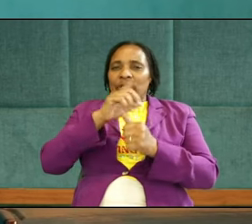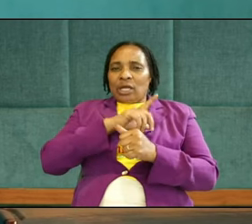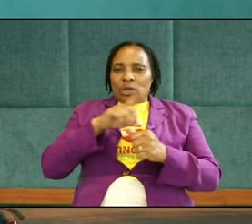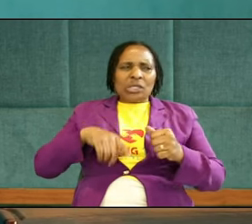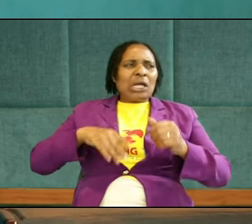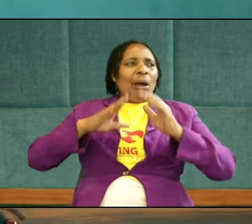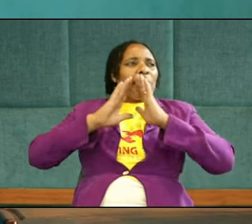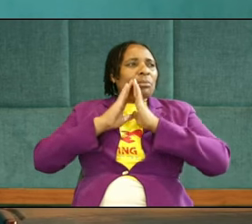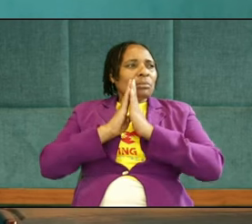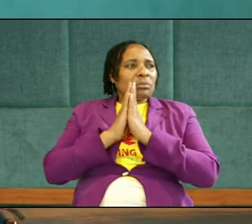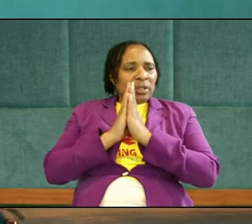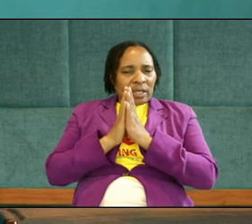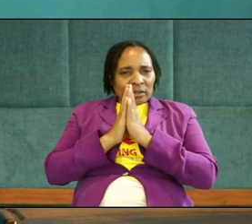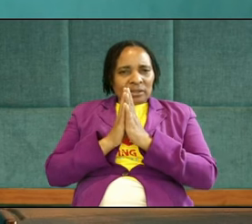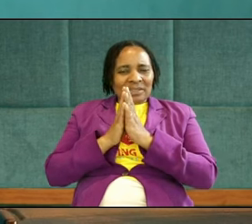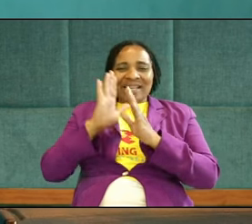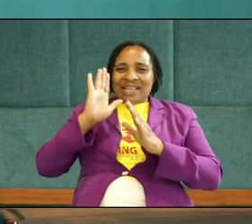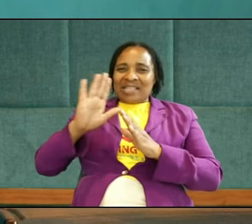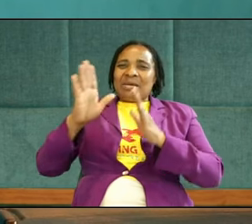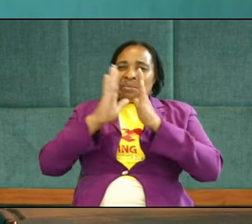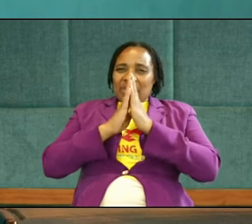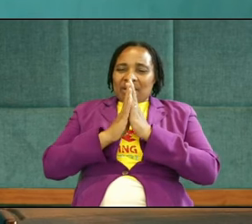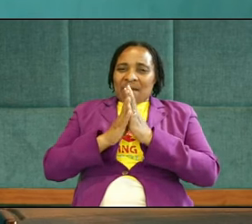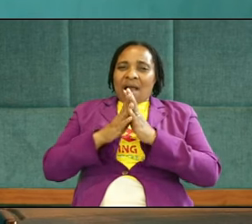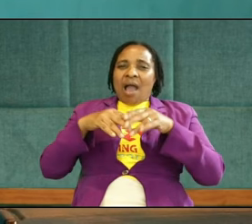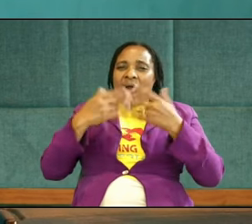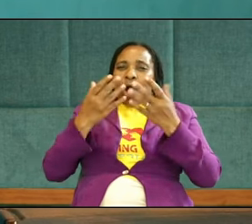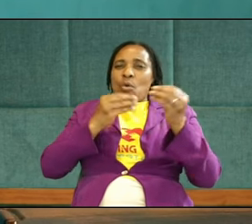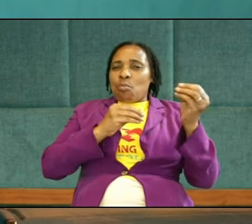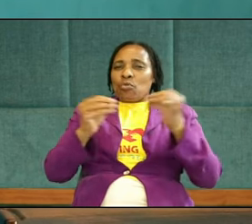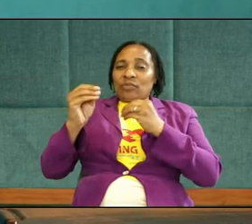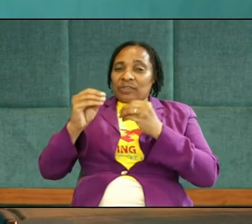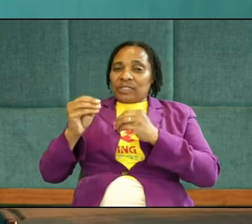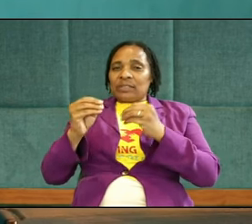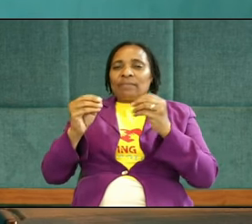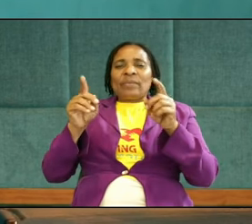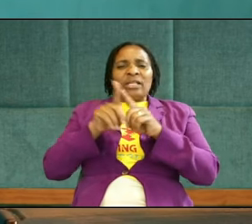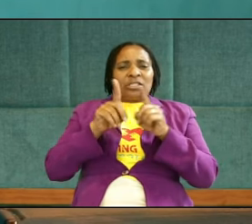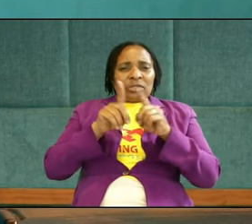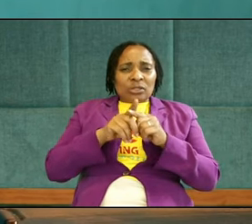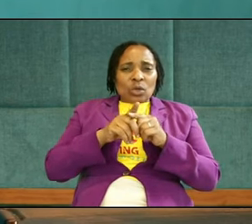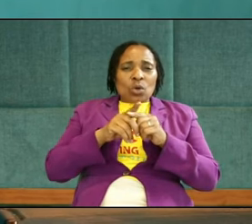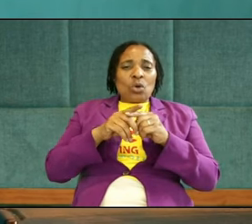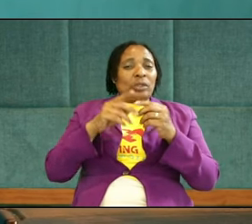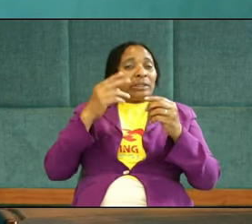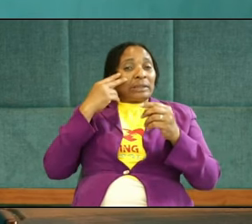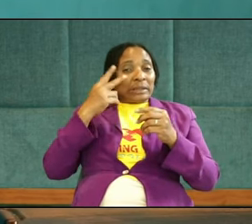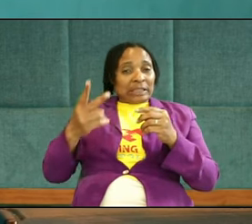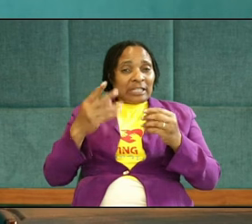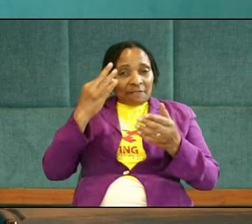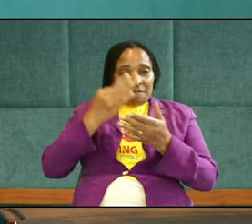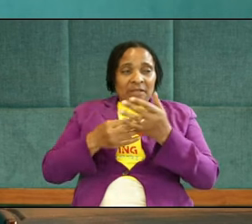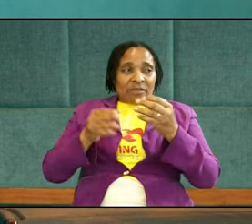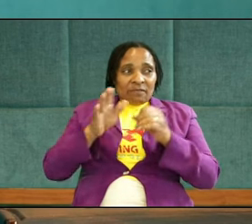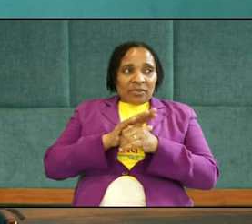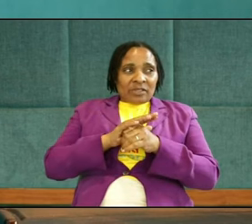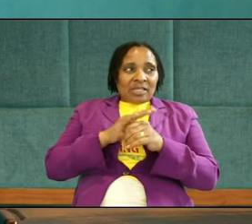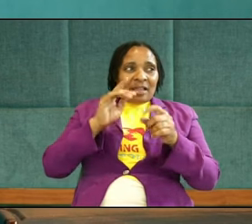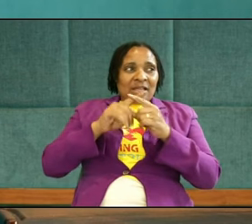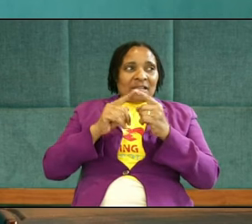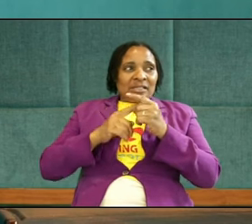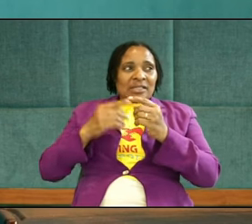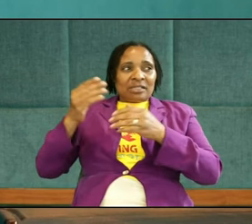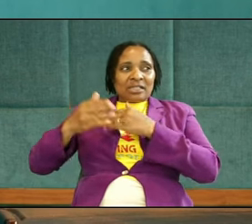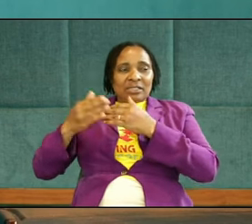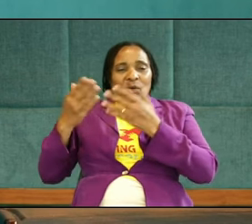prayed his prayer and how God was moved by his entreaty, as well as all his sins and unfaithfulness, and the sites where